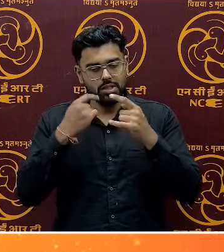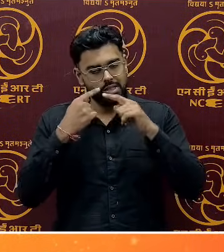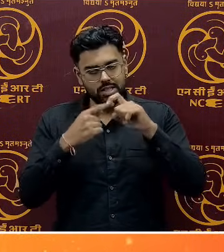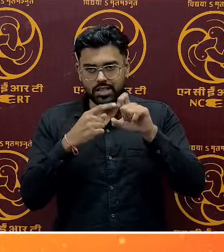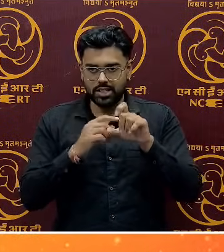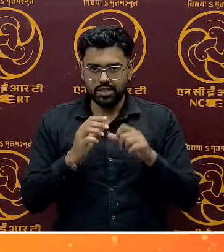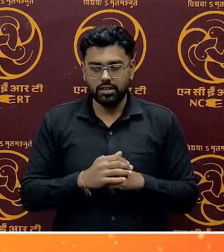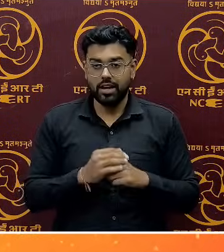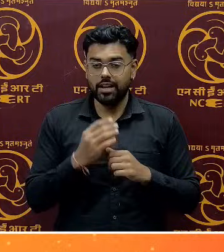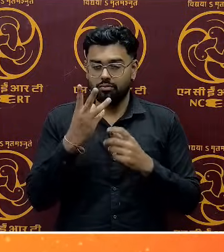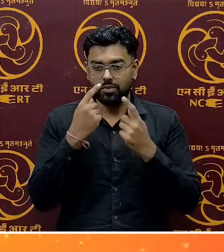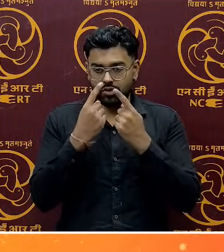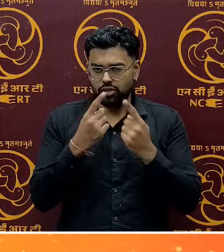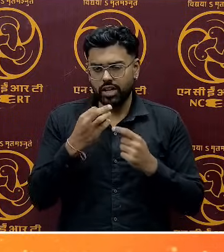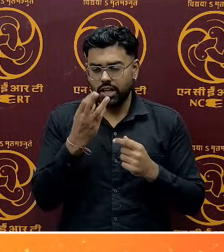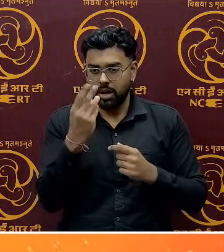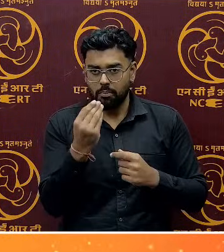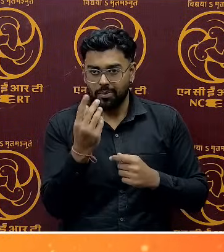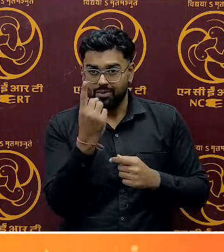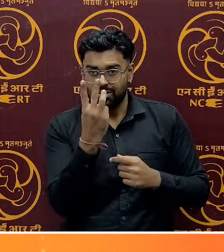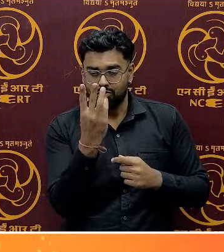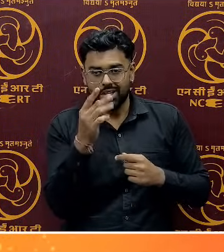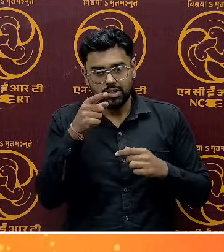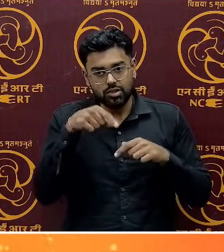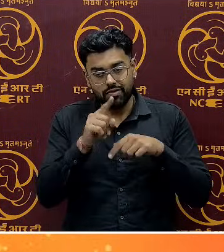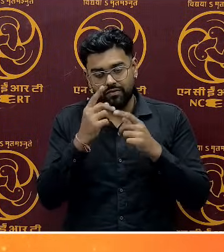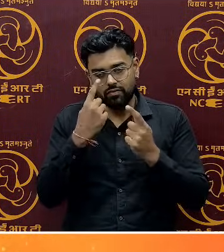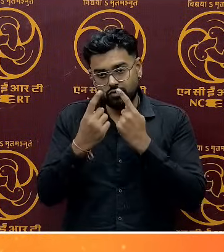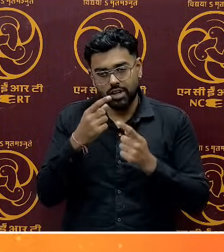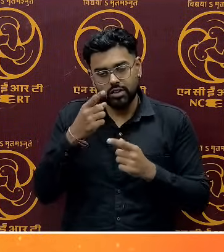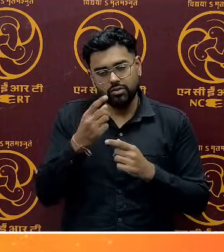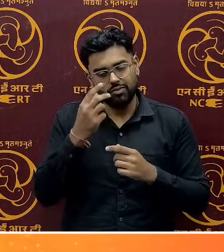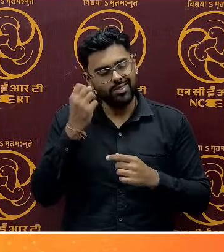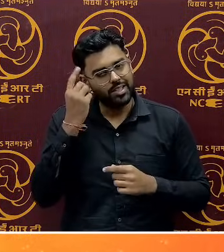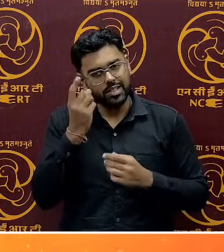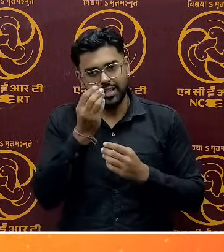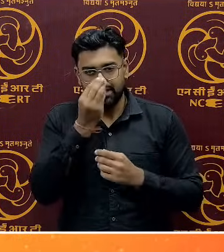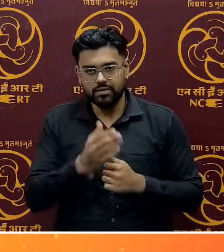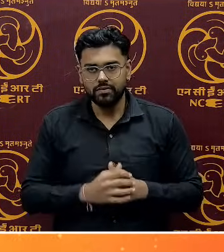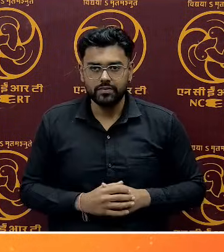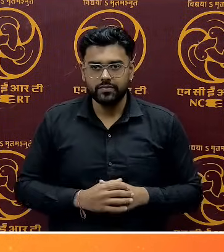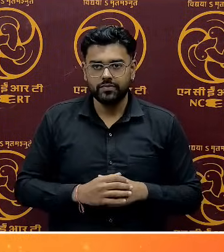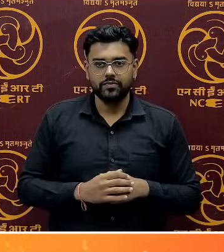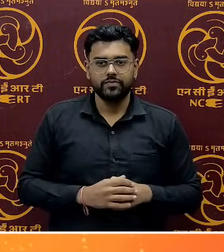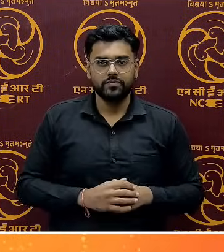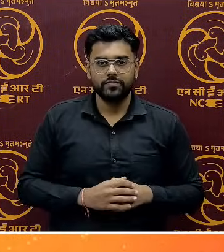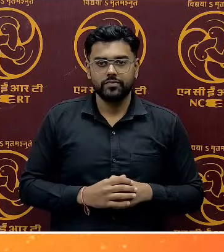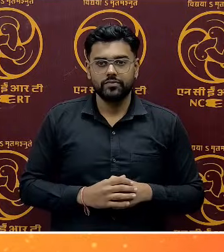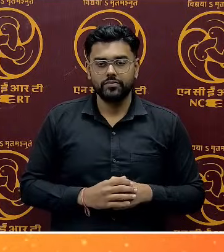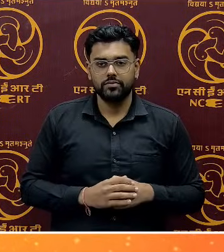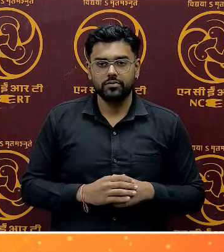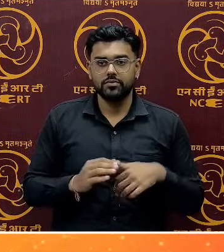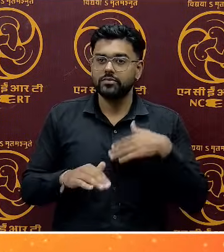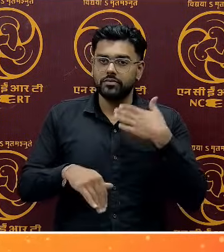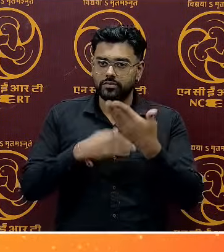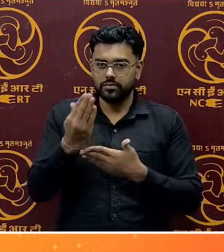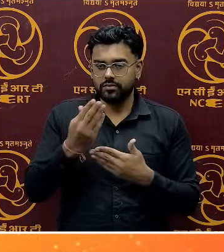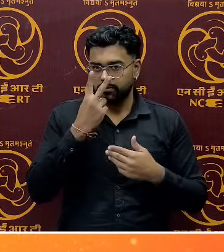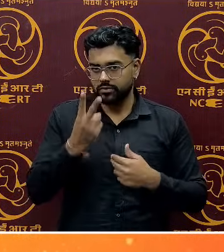can check the numbers, you will find that they are composite numbers. They have more than 2 factors. Come to the next